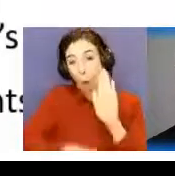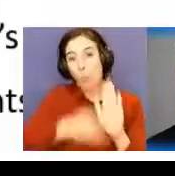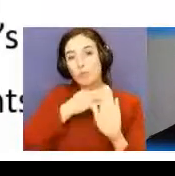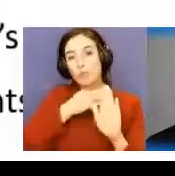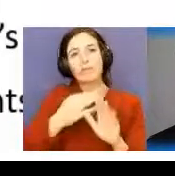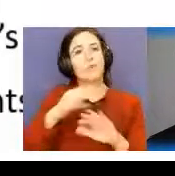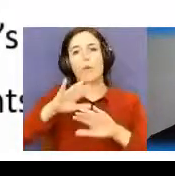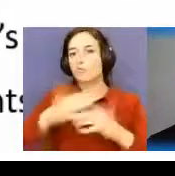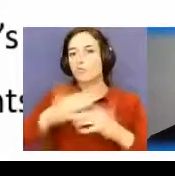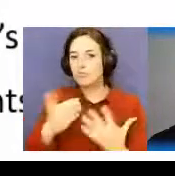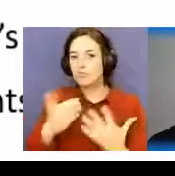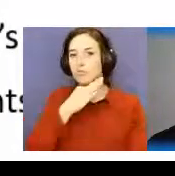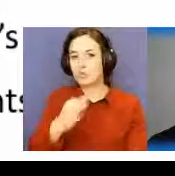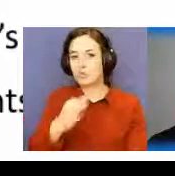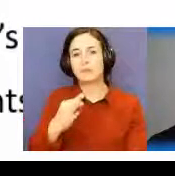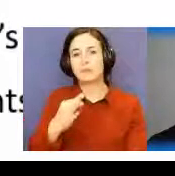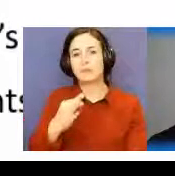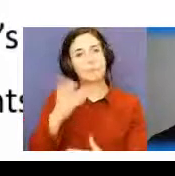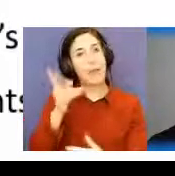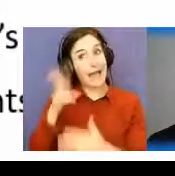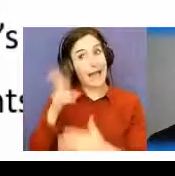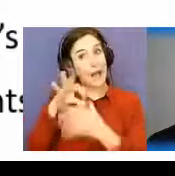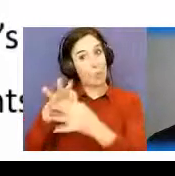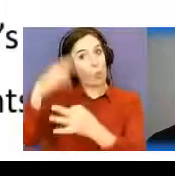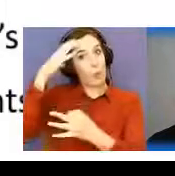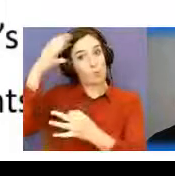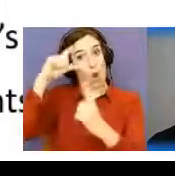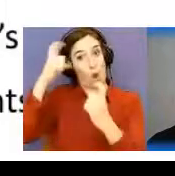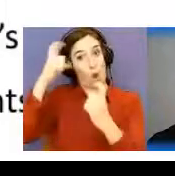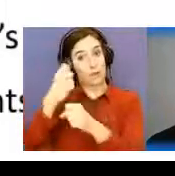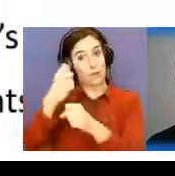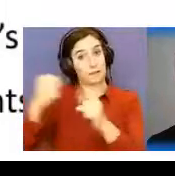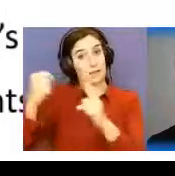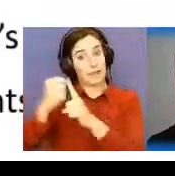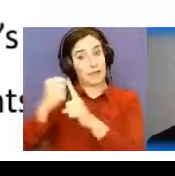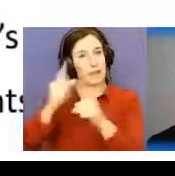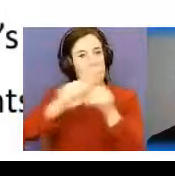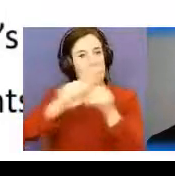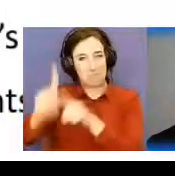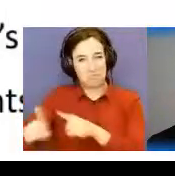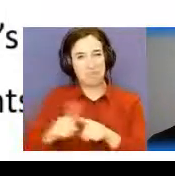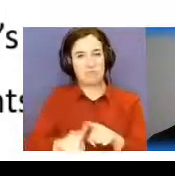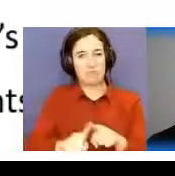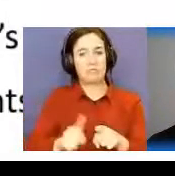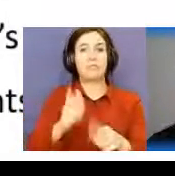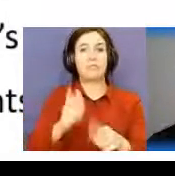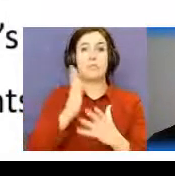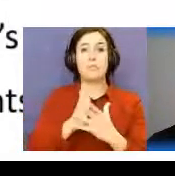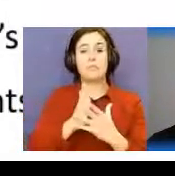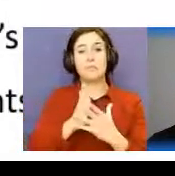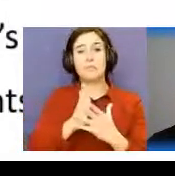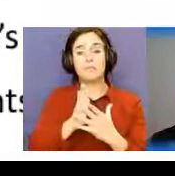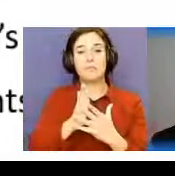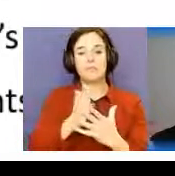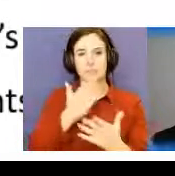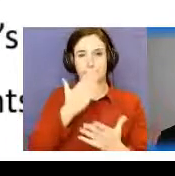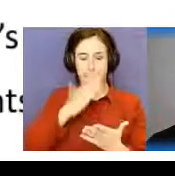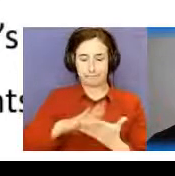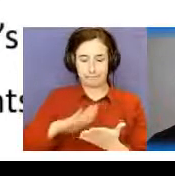again, to develop a consensus on risk that provides reassurance to healthcare professionals that it's safe to, excuse me,